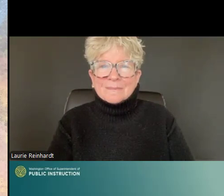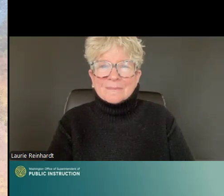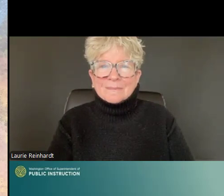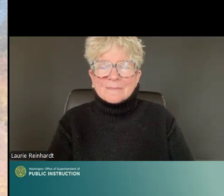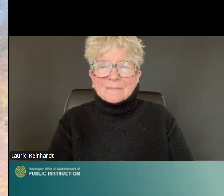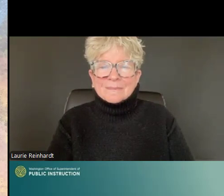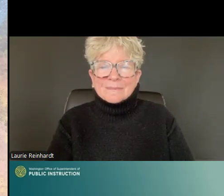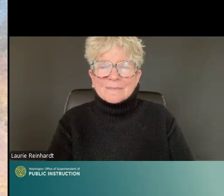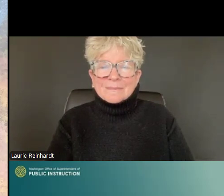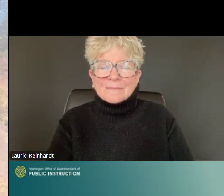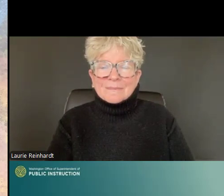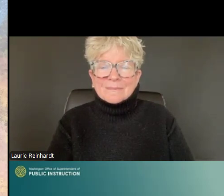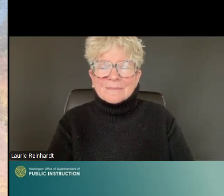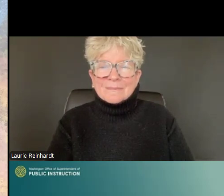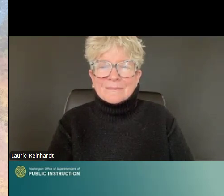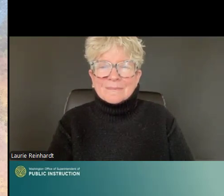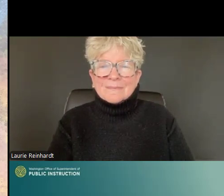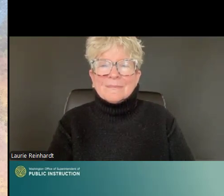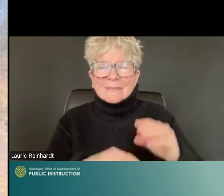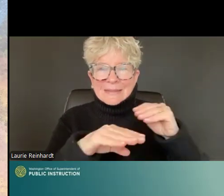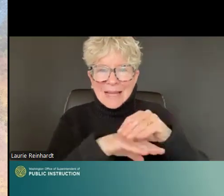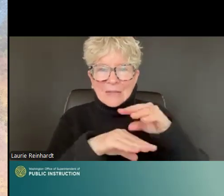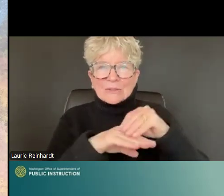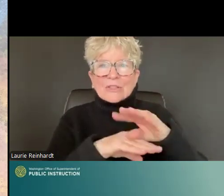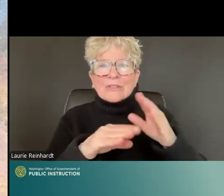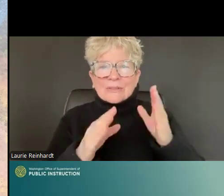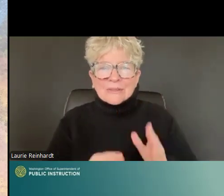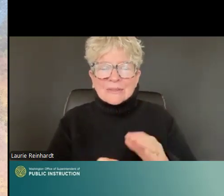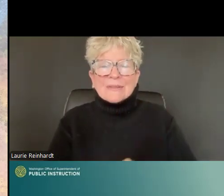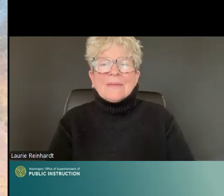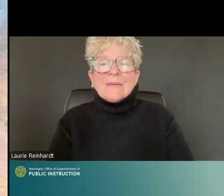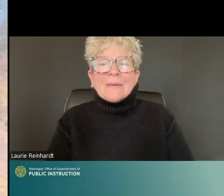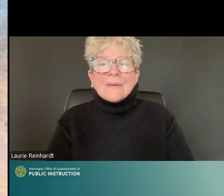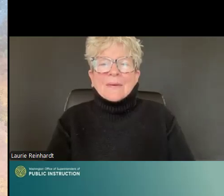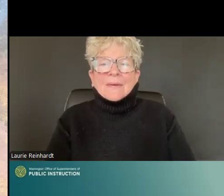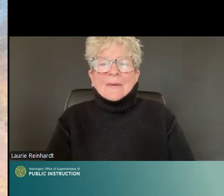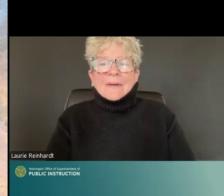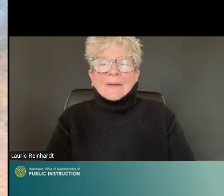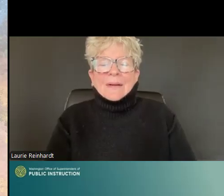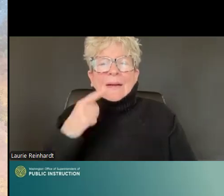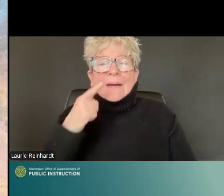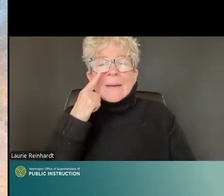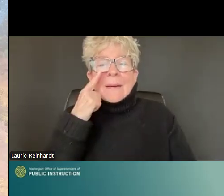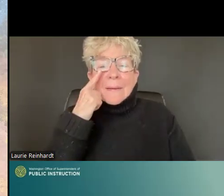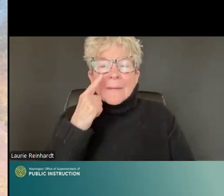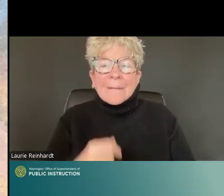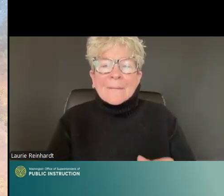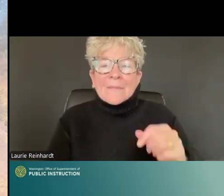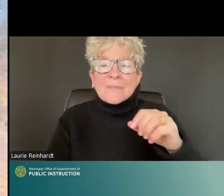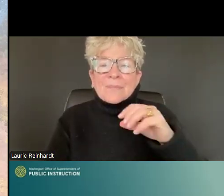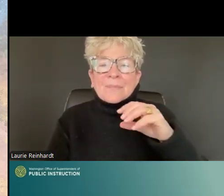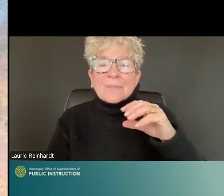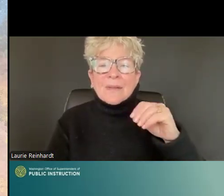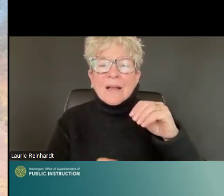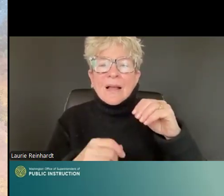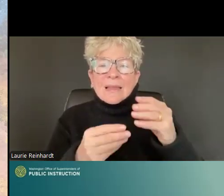We have quite a bit of counselors, psych, community liaisons, attendance